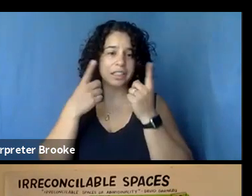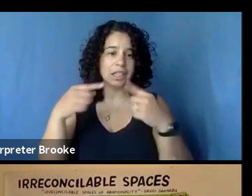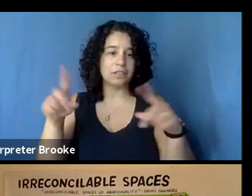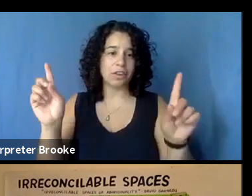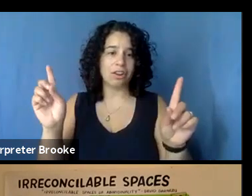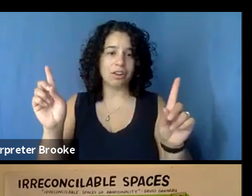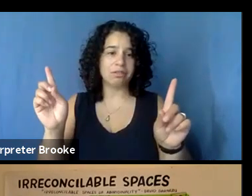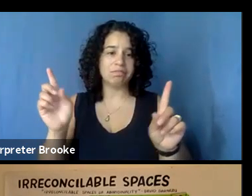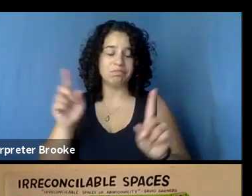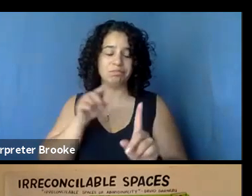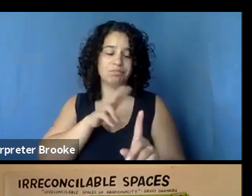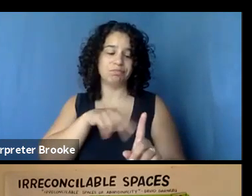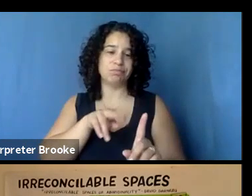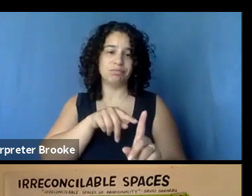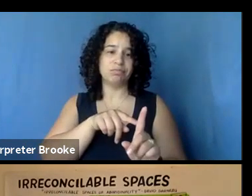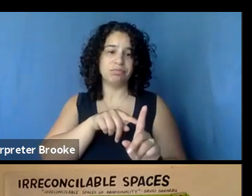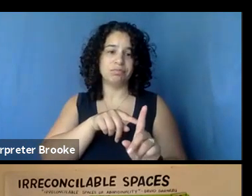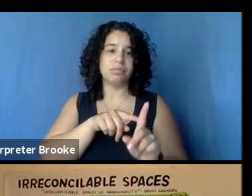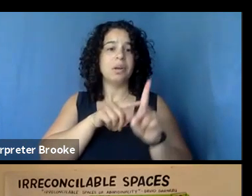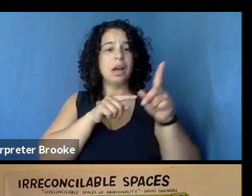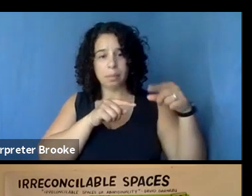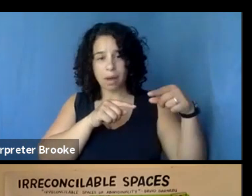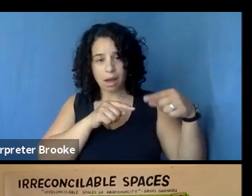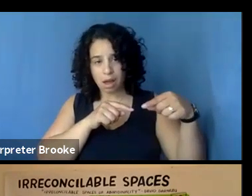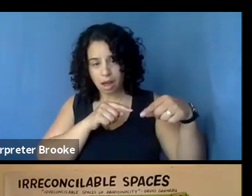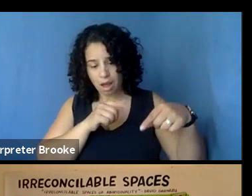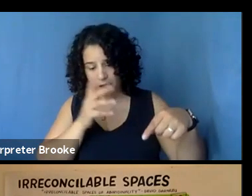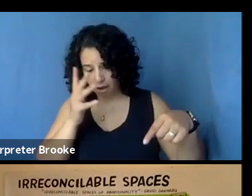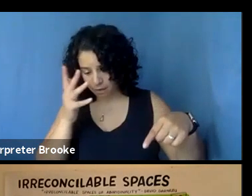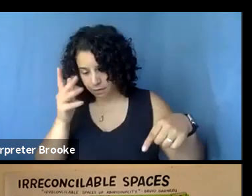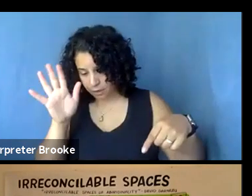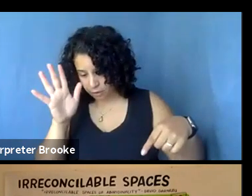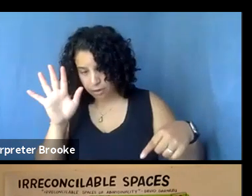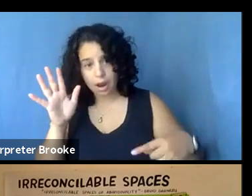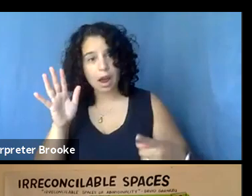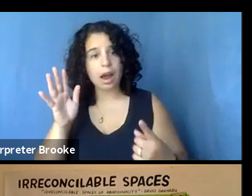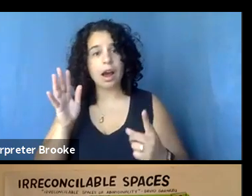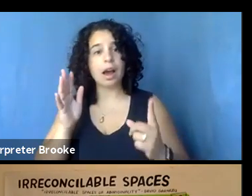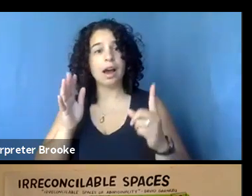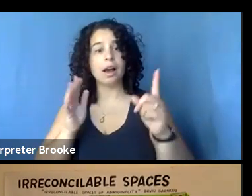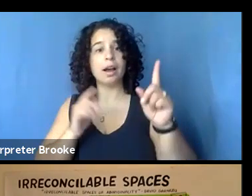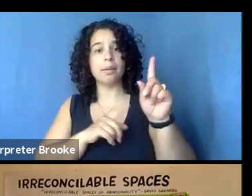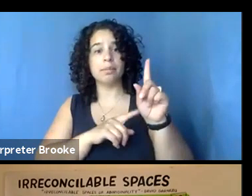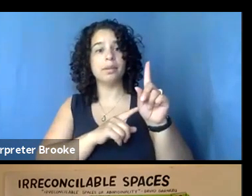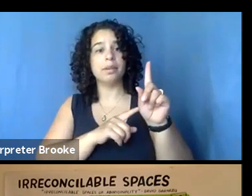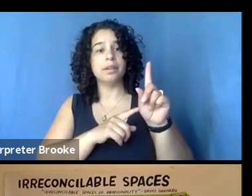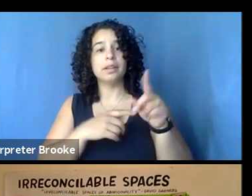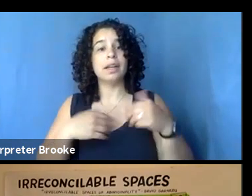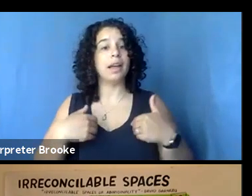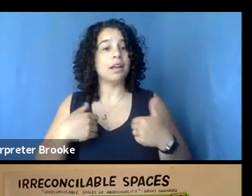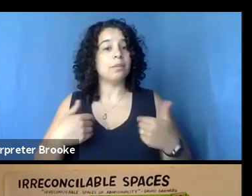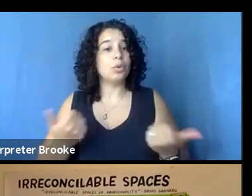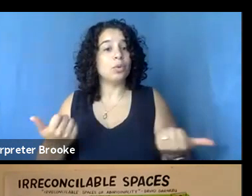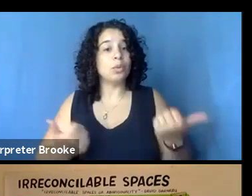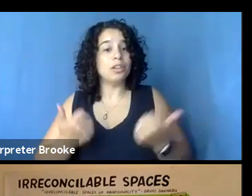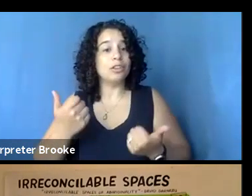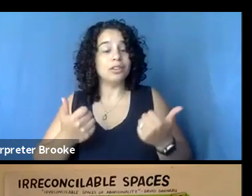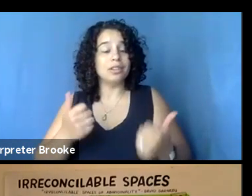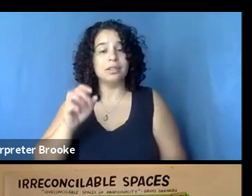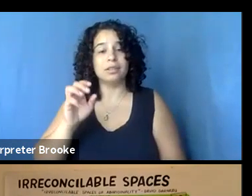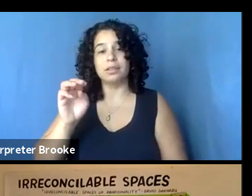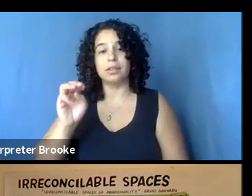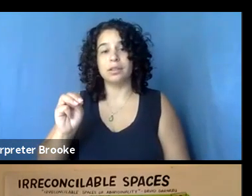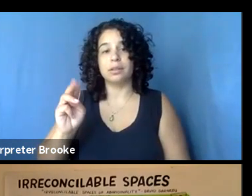that came up. And in some versions of this story, that little muskrat comes up lifeless. But in that